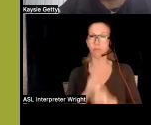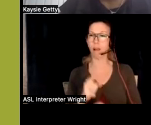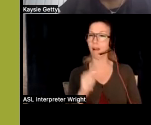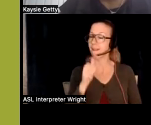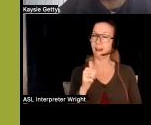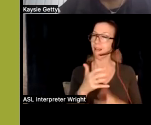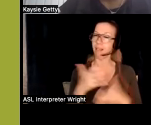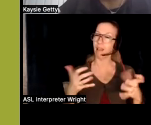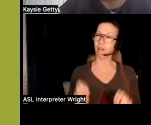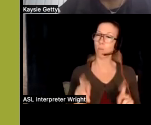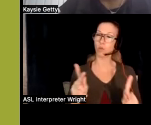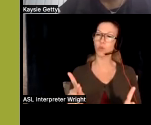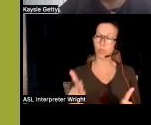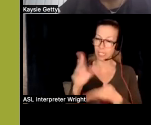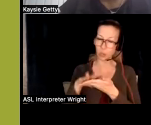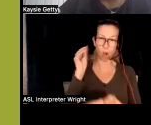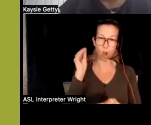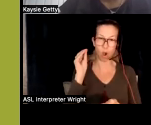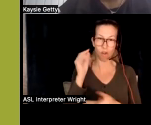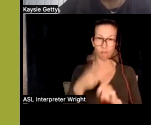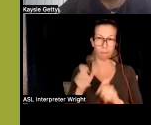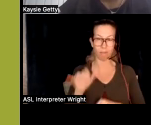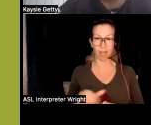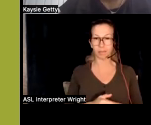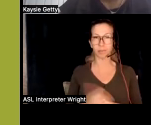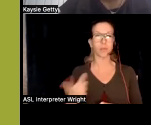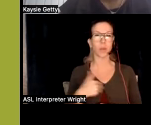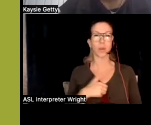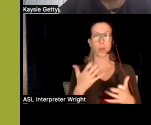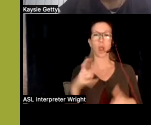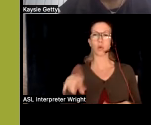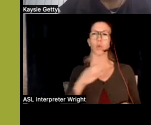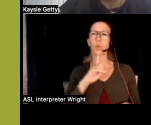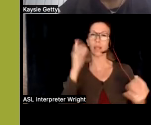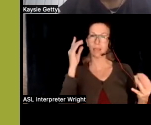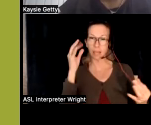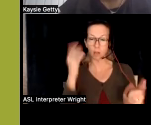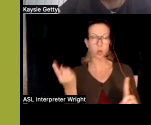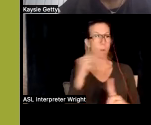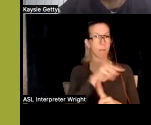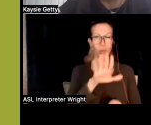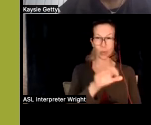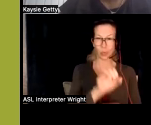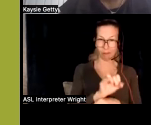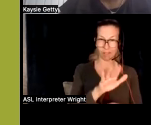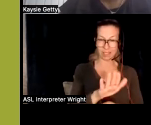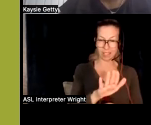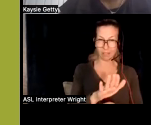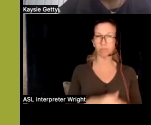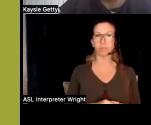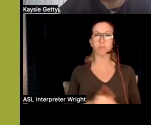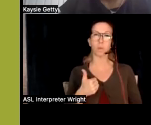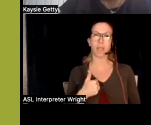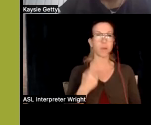really regroup and learn from. And so we want you to really think about, as you go back into your offices this afternoon, are there one or